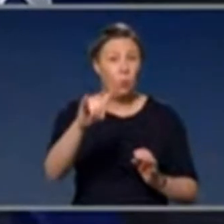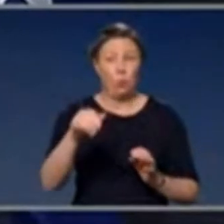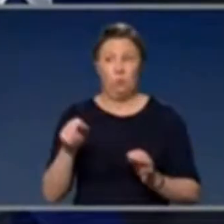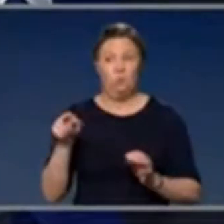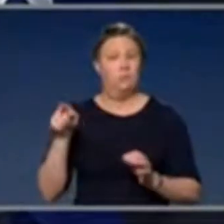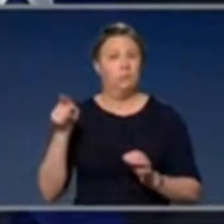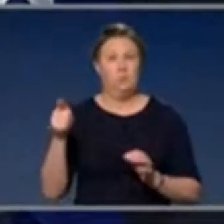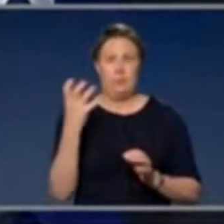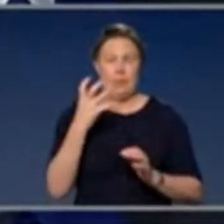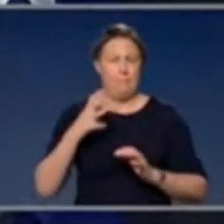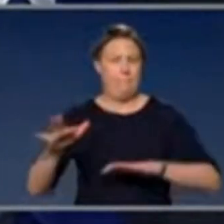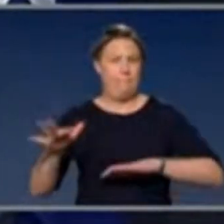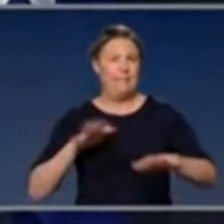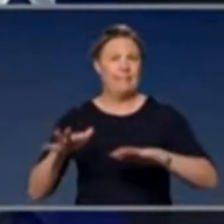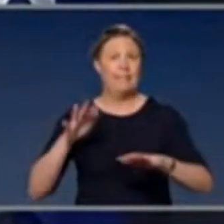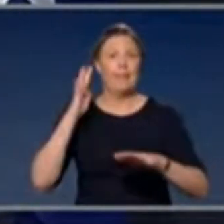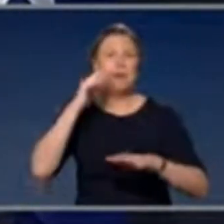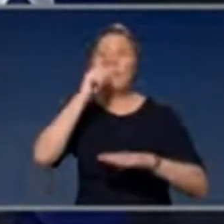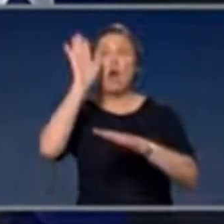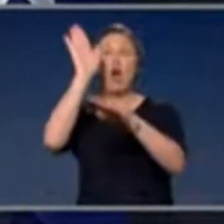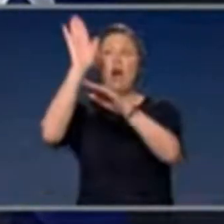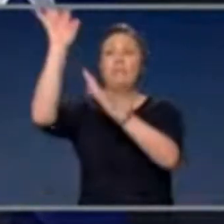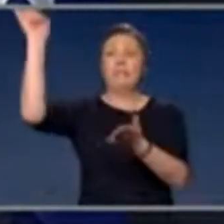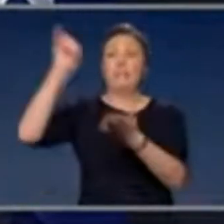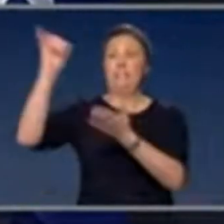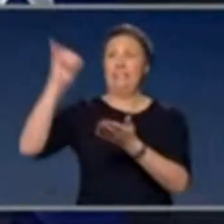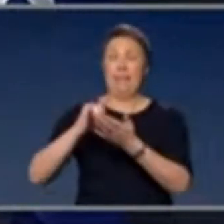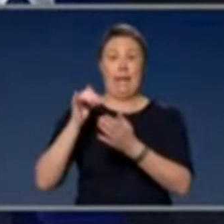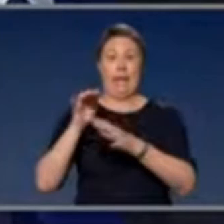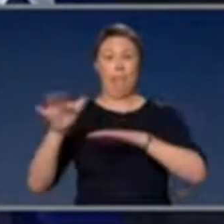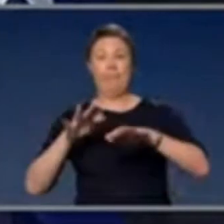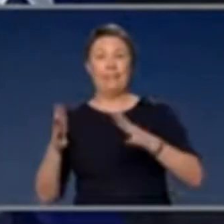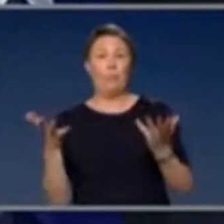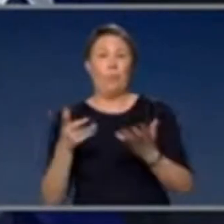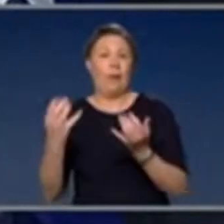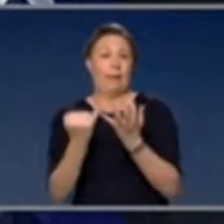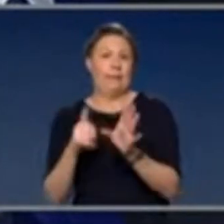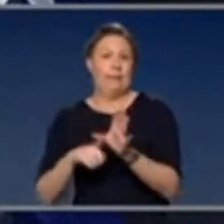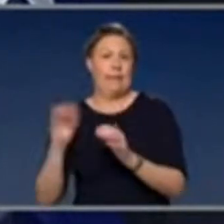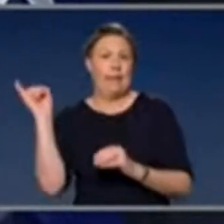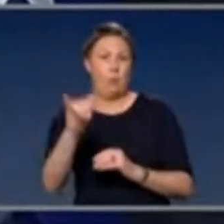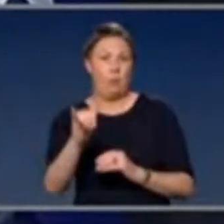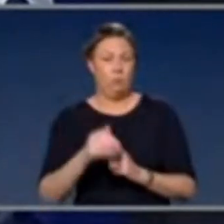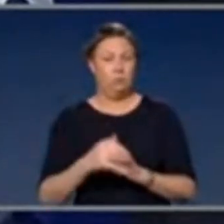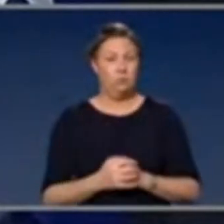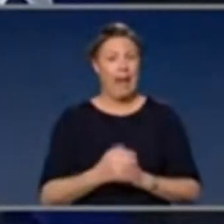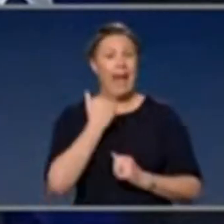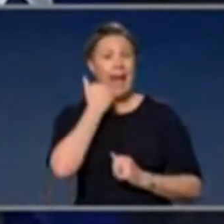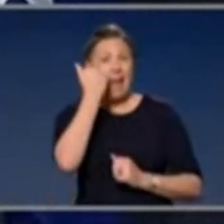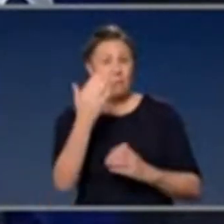the biggest load when it comes to inbound arrivals. I want to stress that 4,000 Australians are still